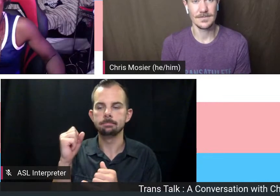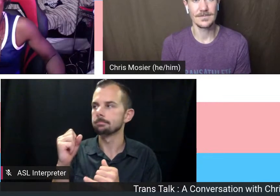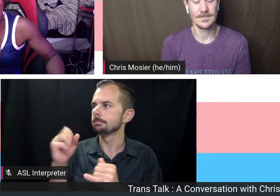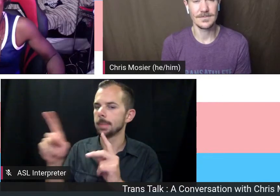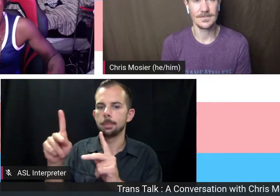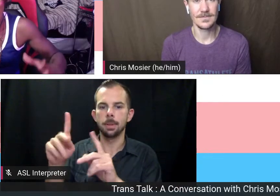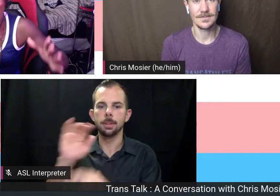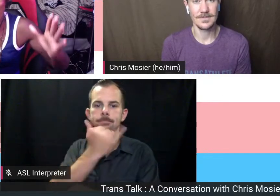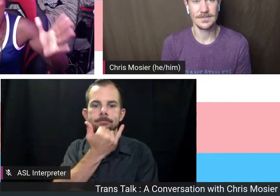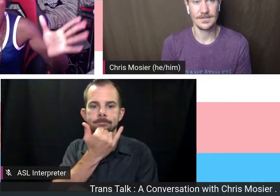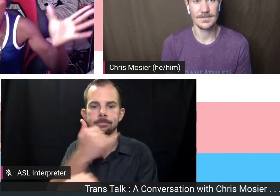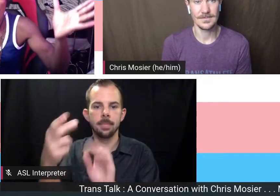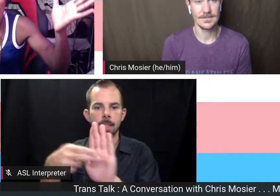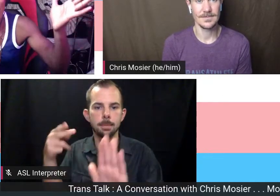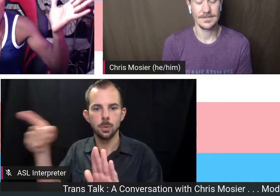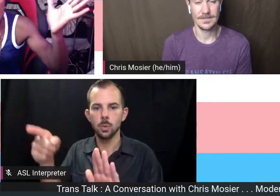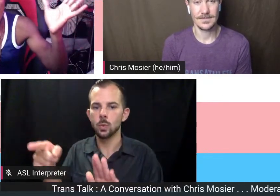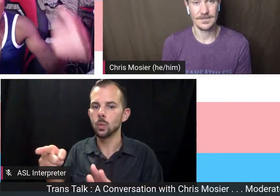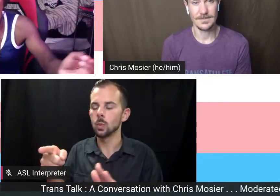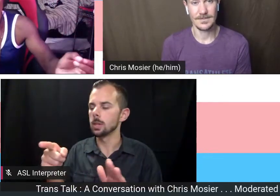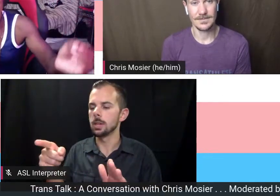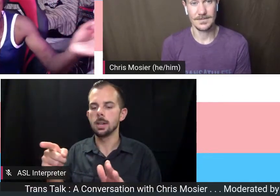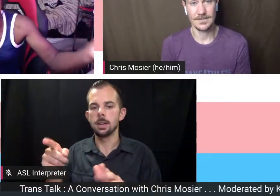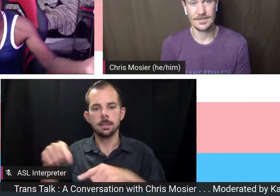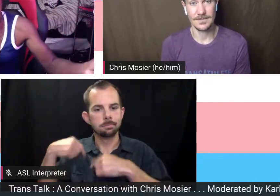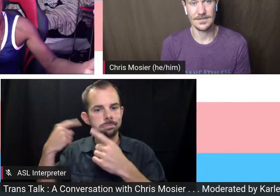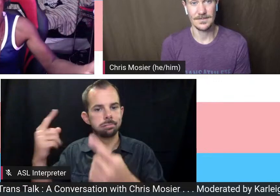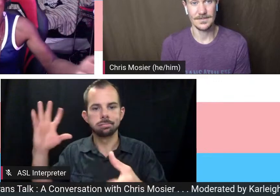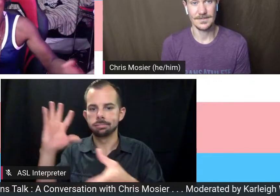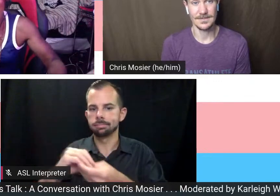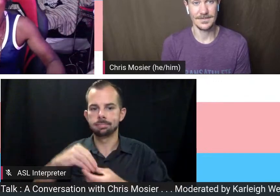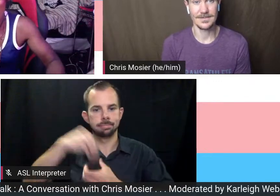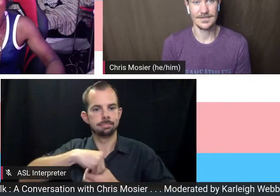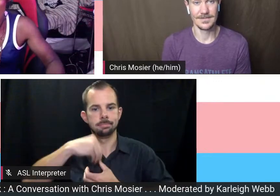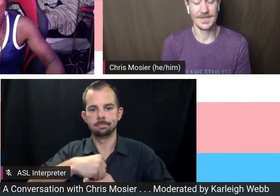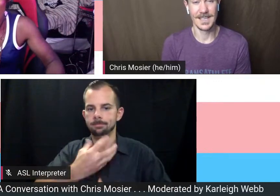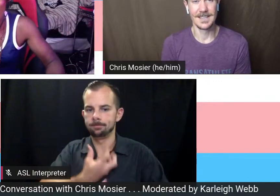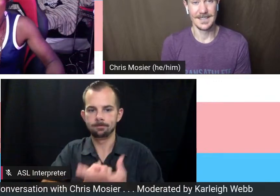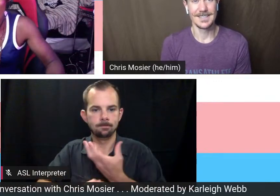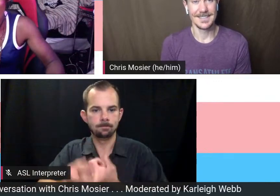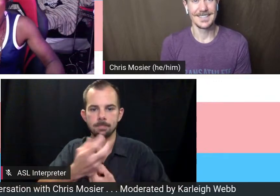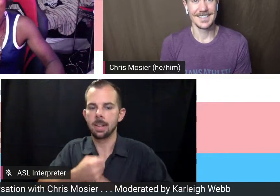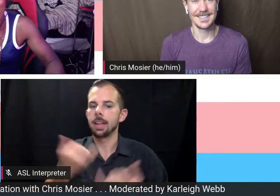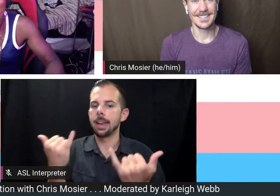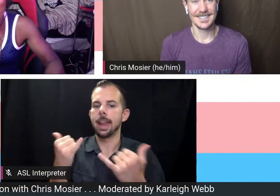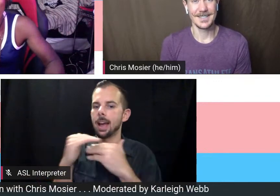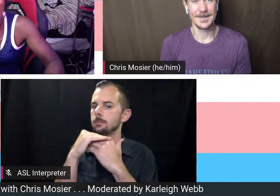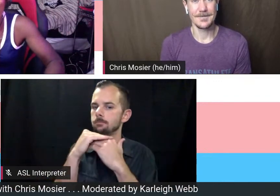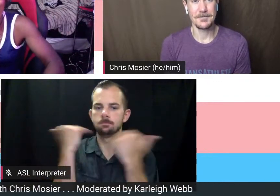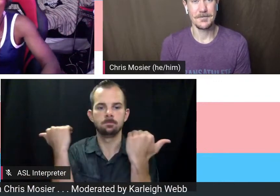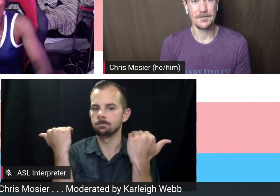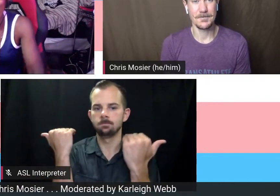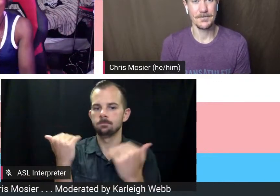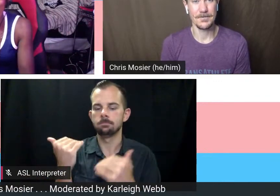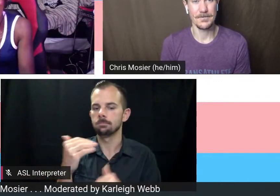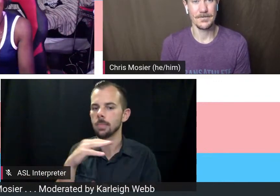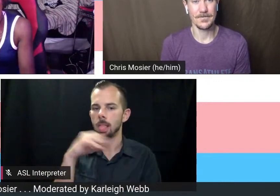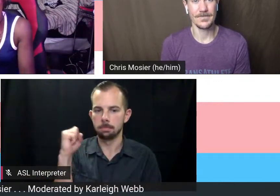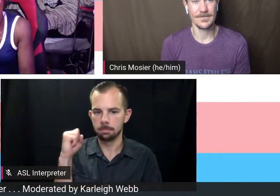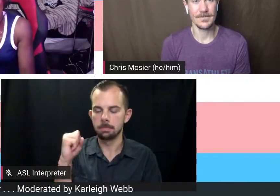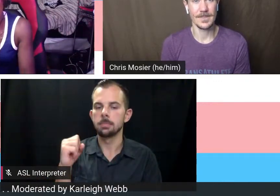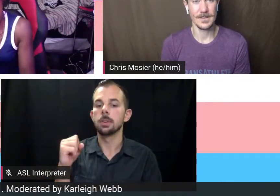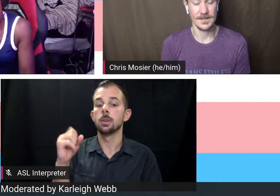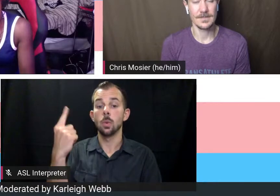That was straw meet camel's back moment. And it was maybe a year after that I